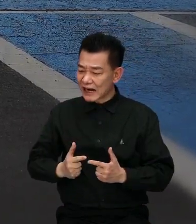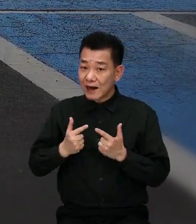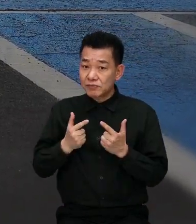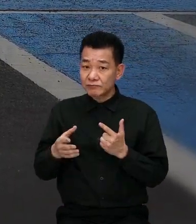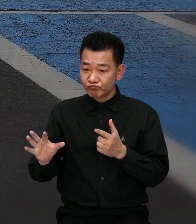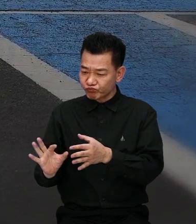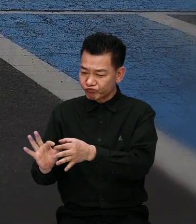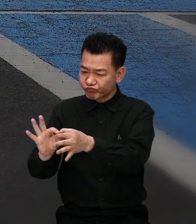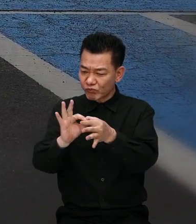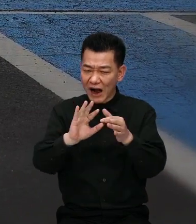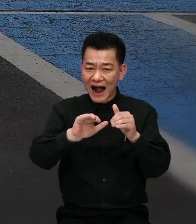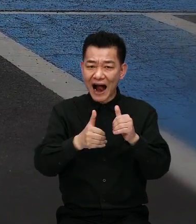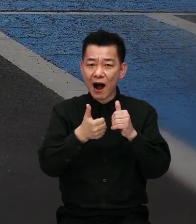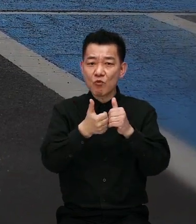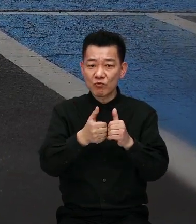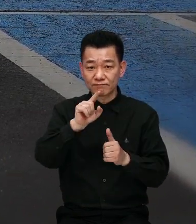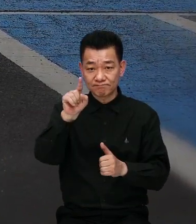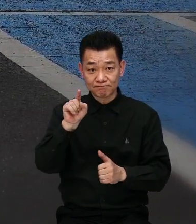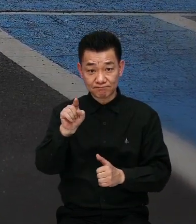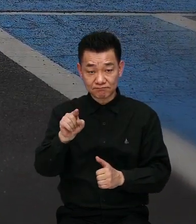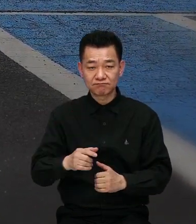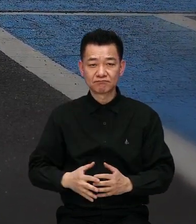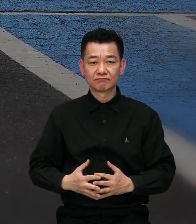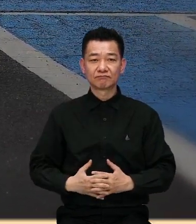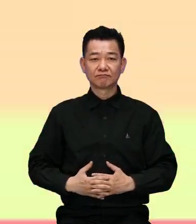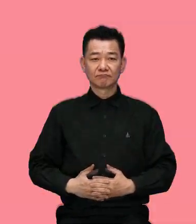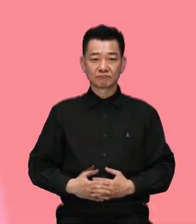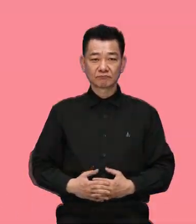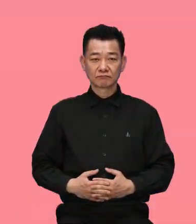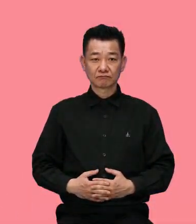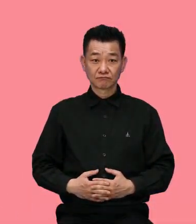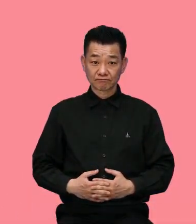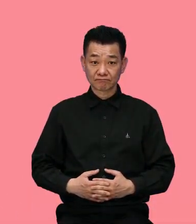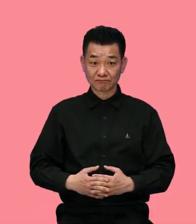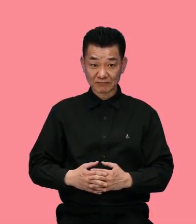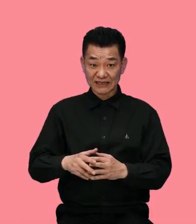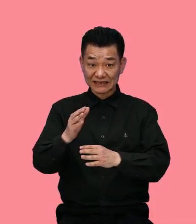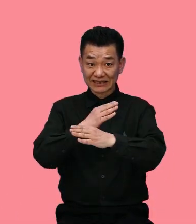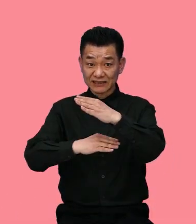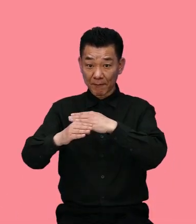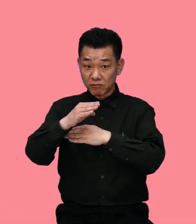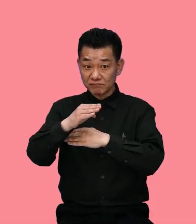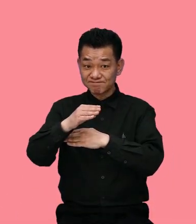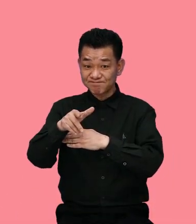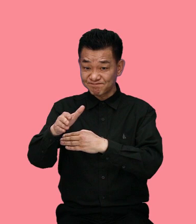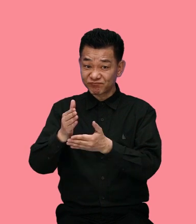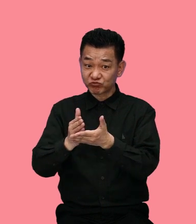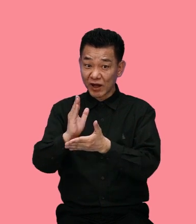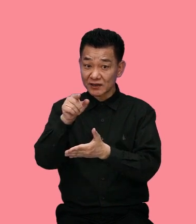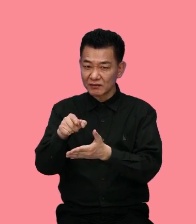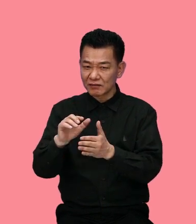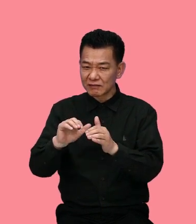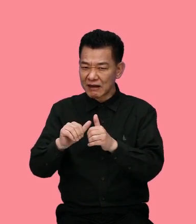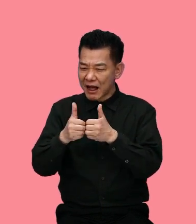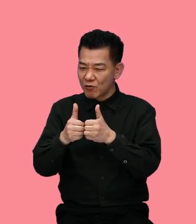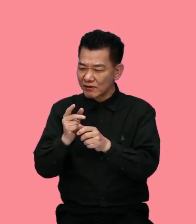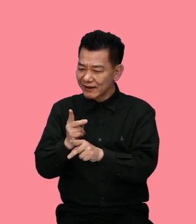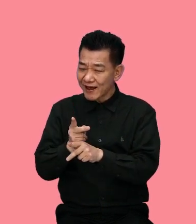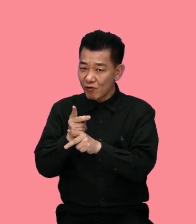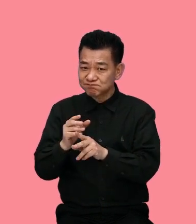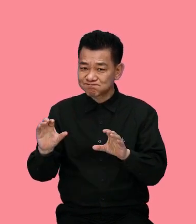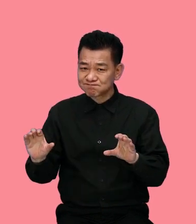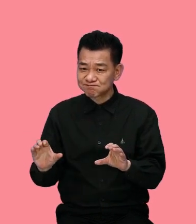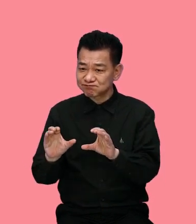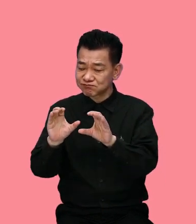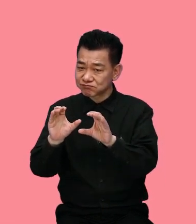with Disabilities associated with real life? How do we assure and protect the rights of persons with